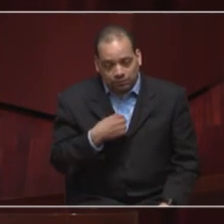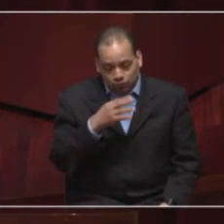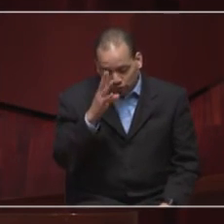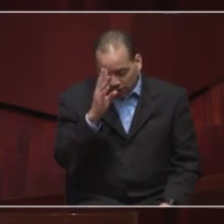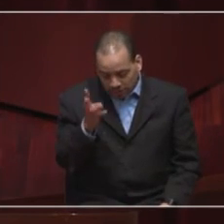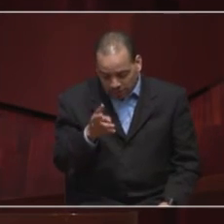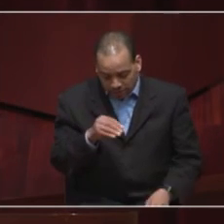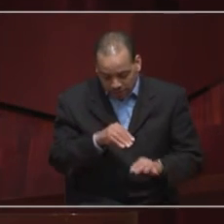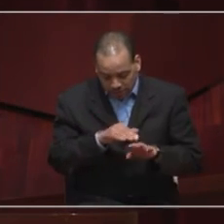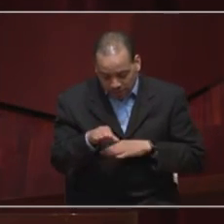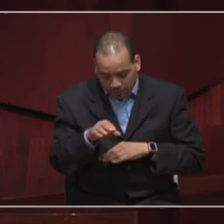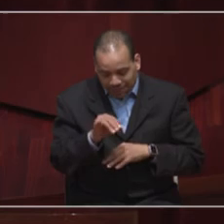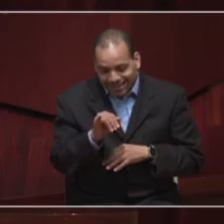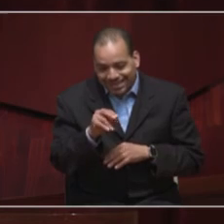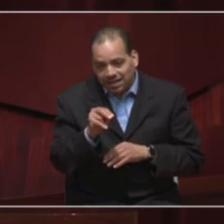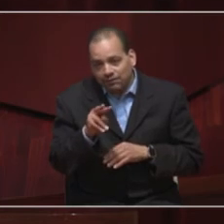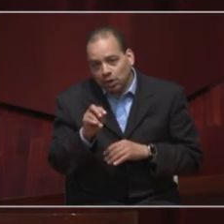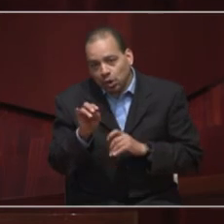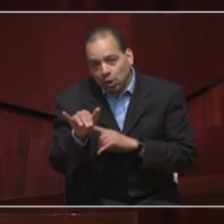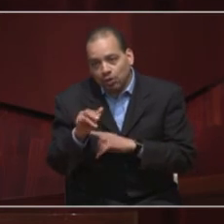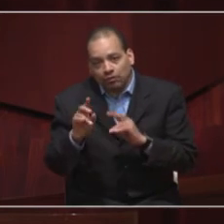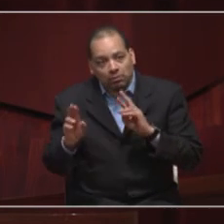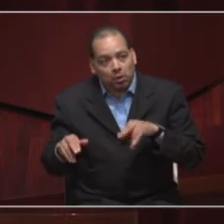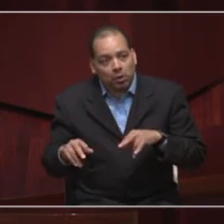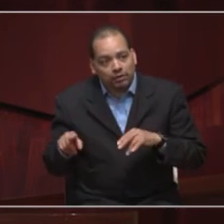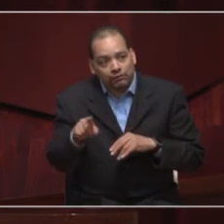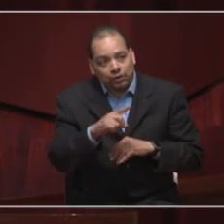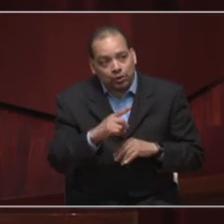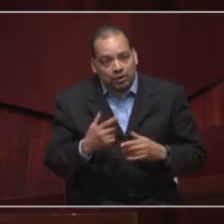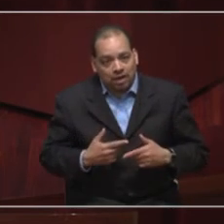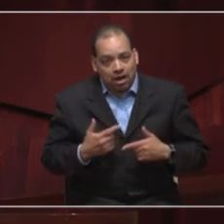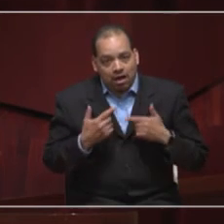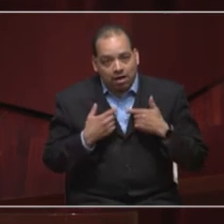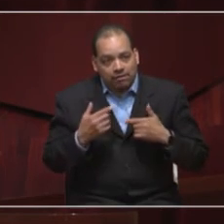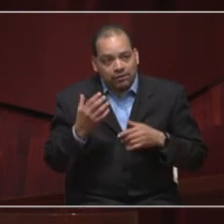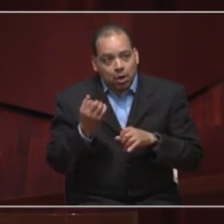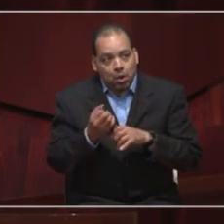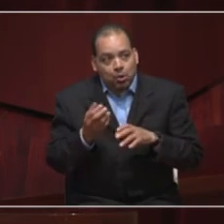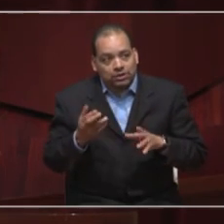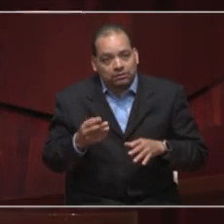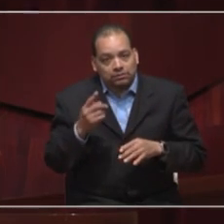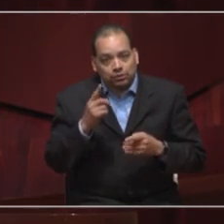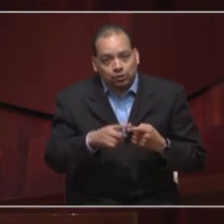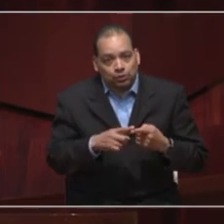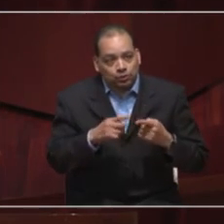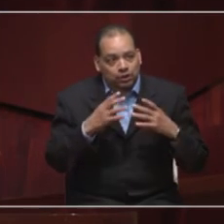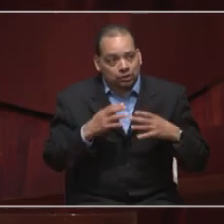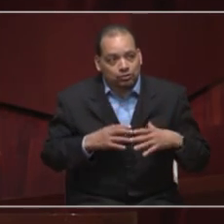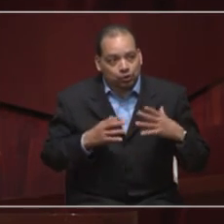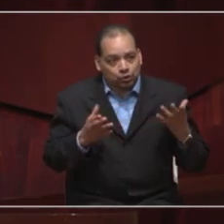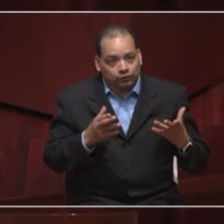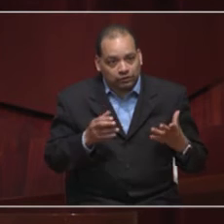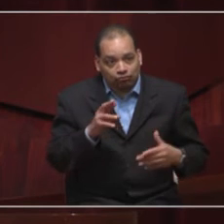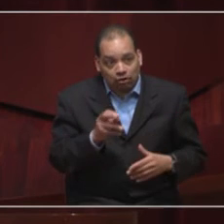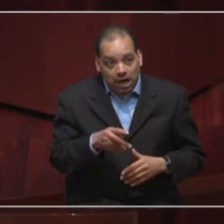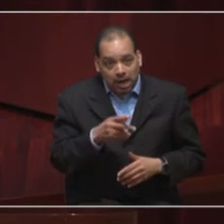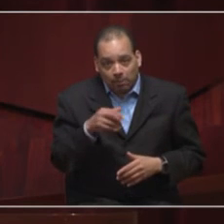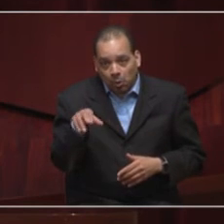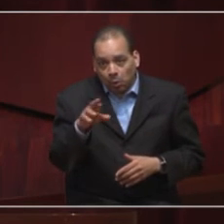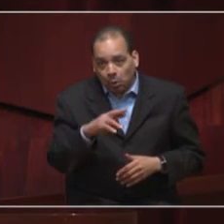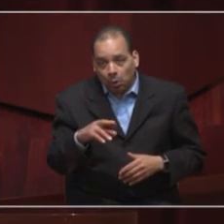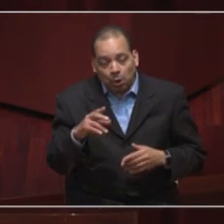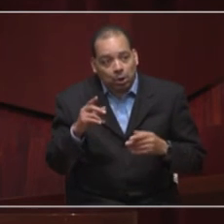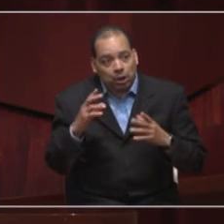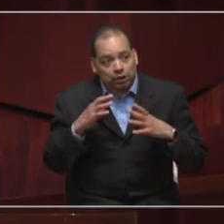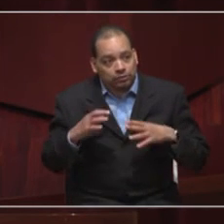out an inventory report of all of your live holdings to either a customer service representative or to a